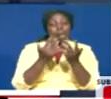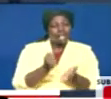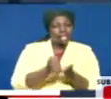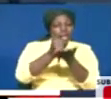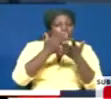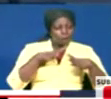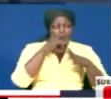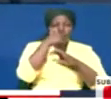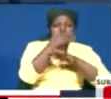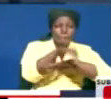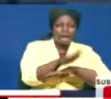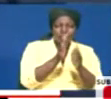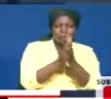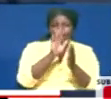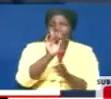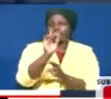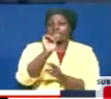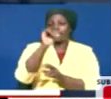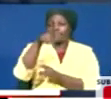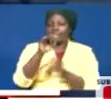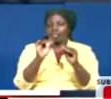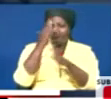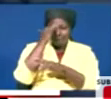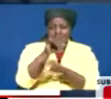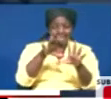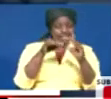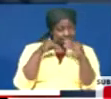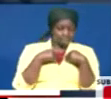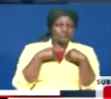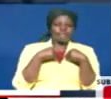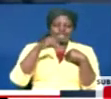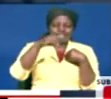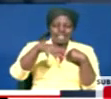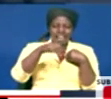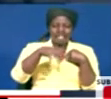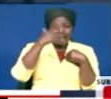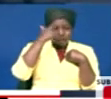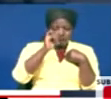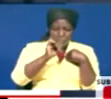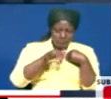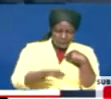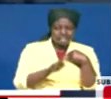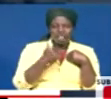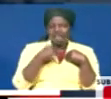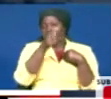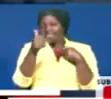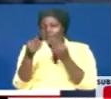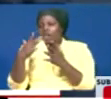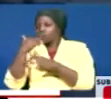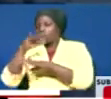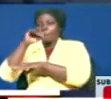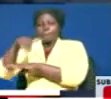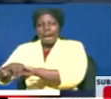that is accepted fertilizer for planting. There are very many who have not planted and they will benefit